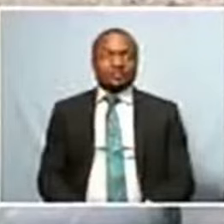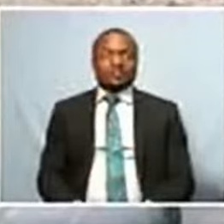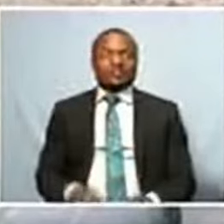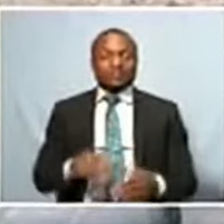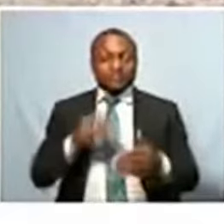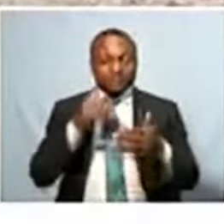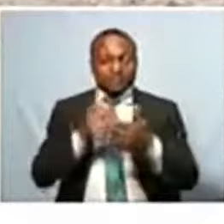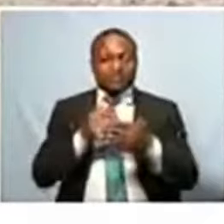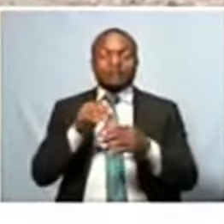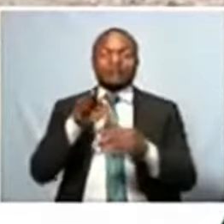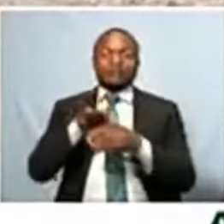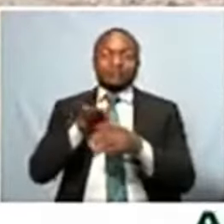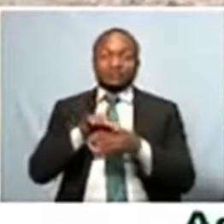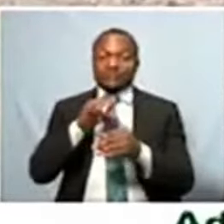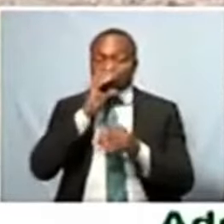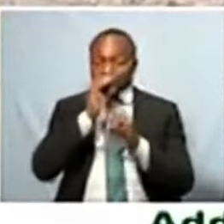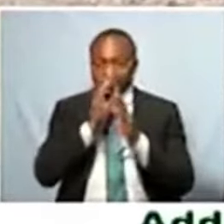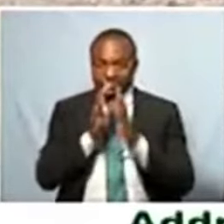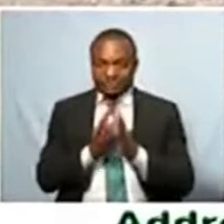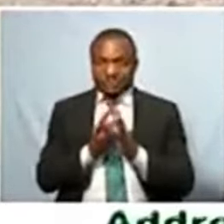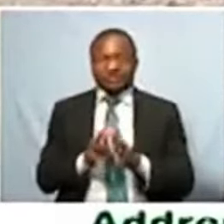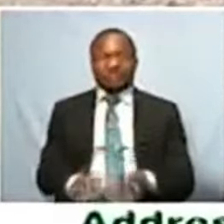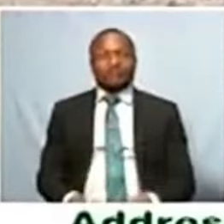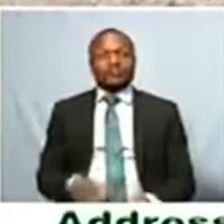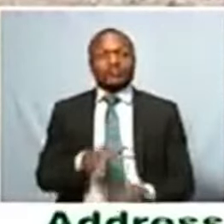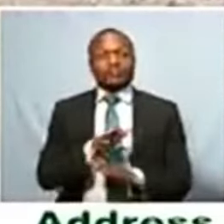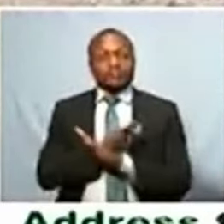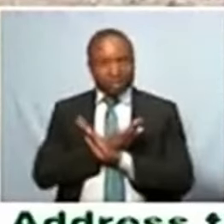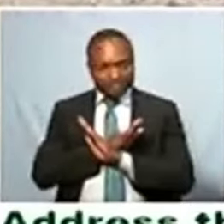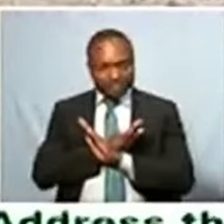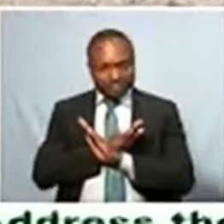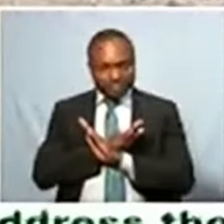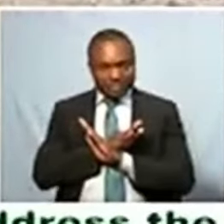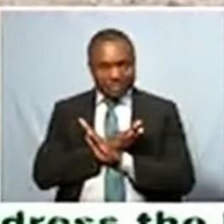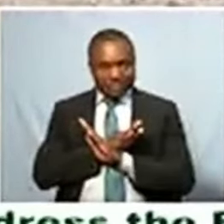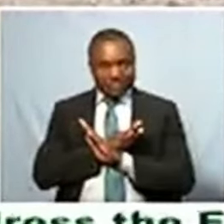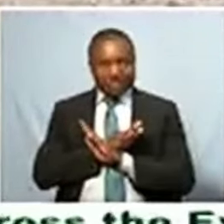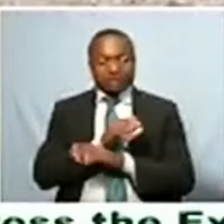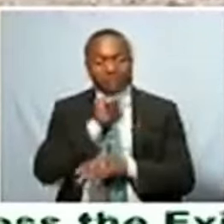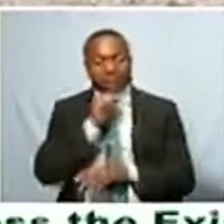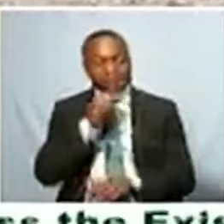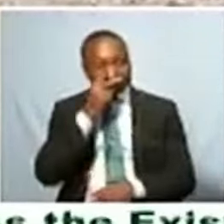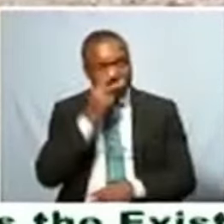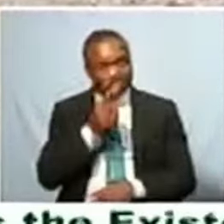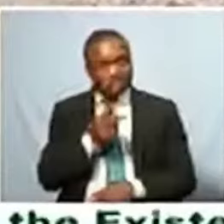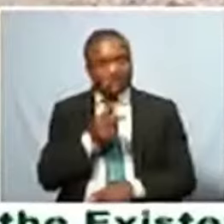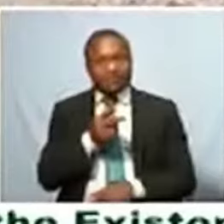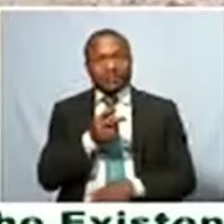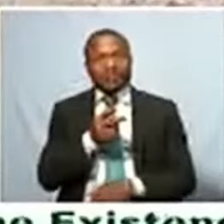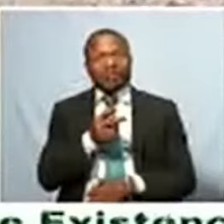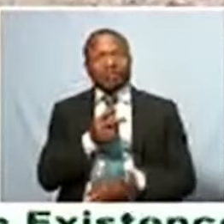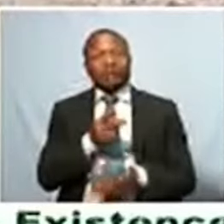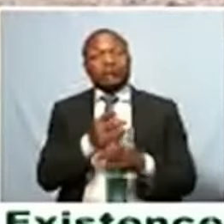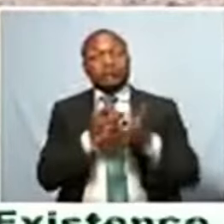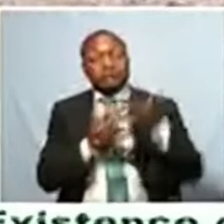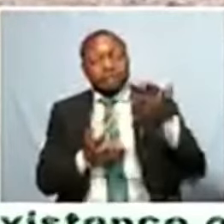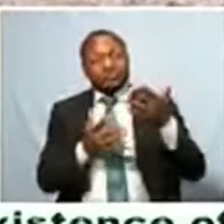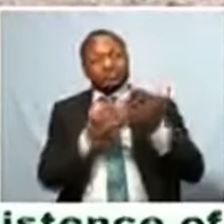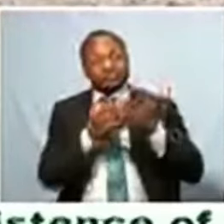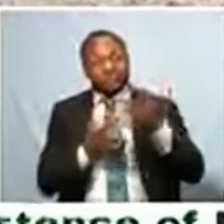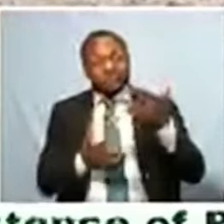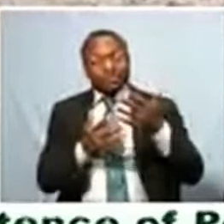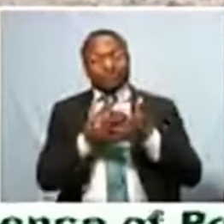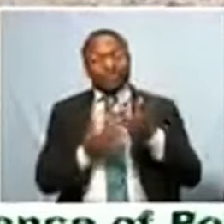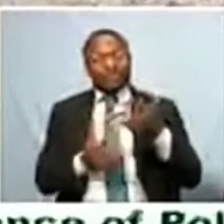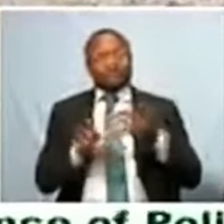towards elections. Madam Speaker, Zambia has not seen bloodshed in terms of when they